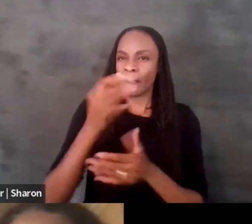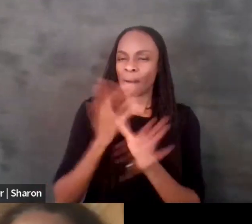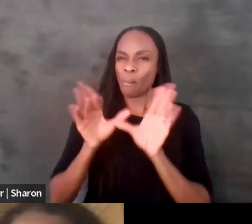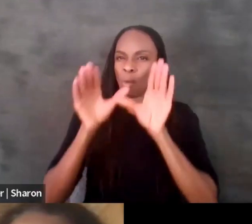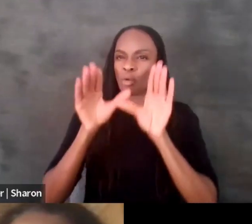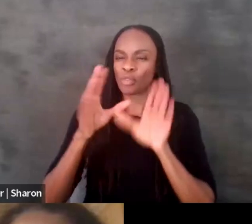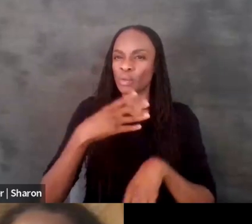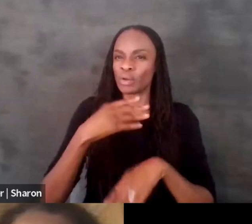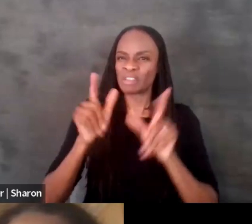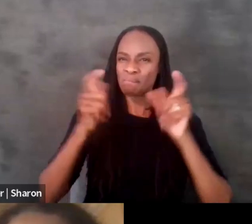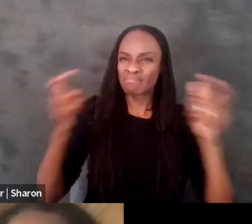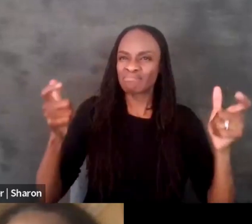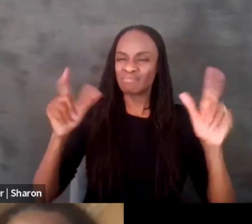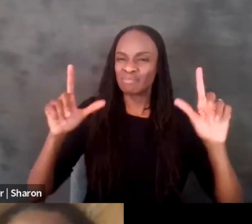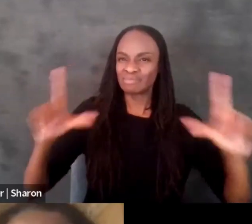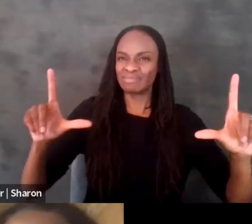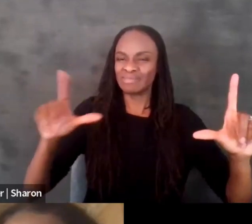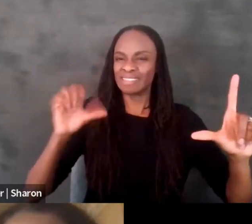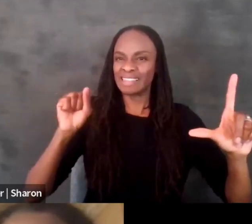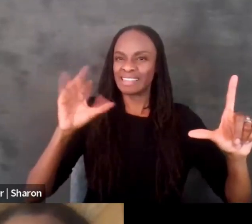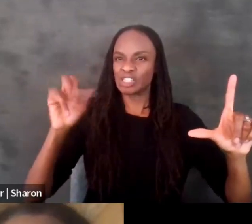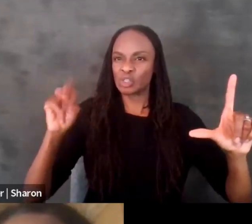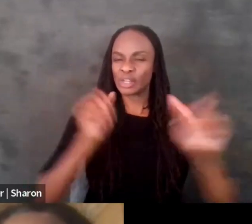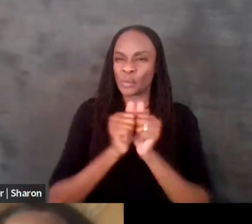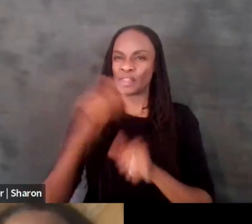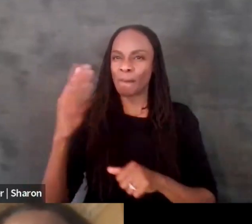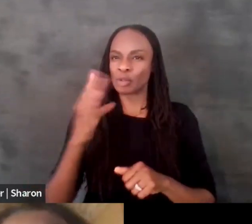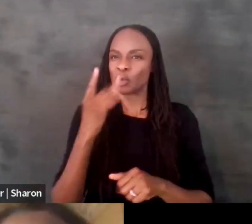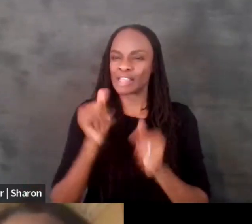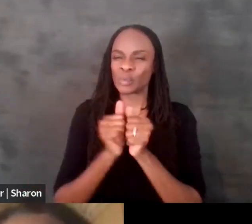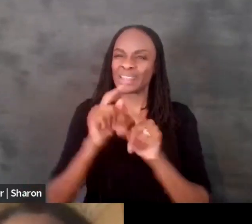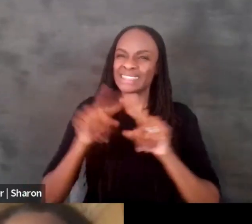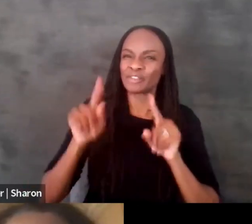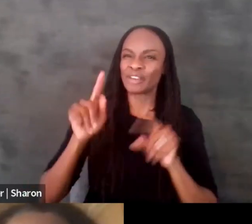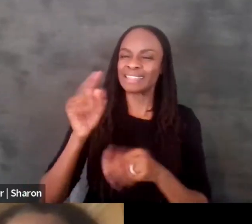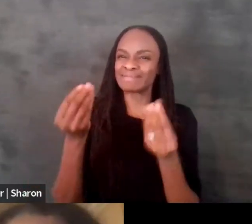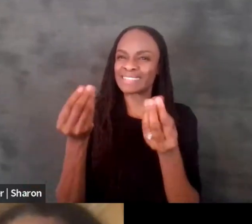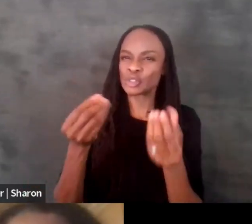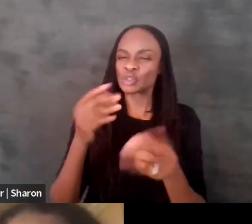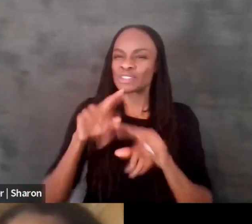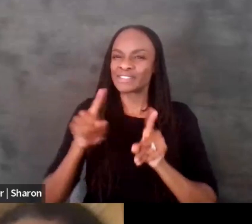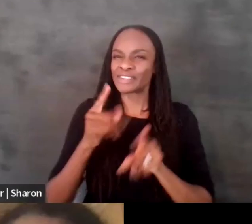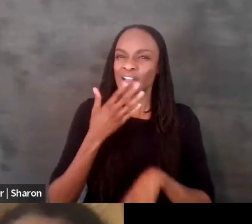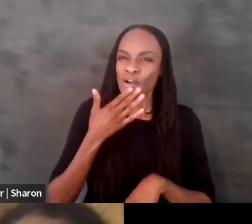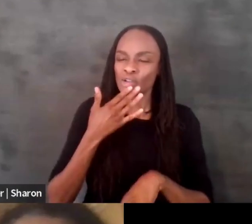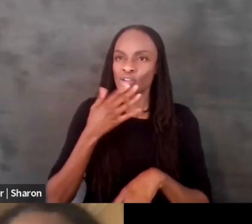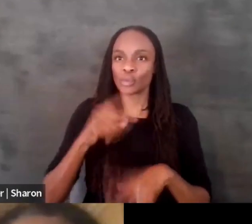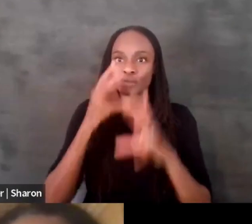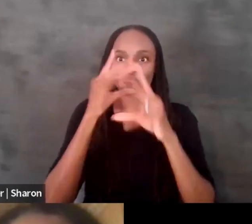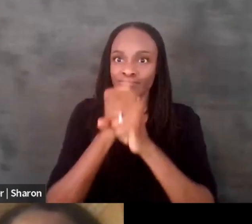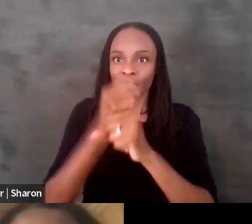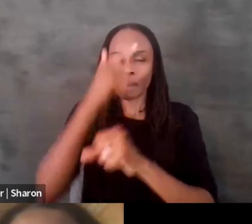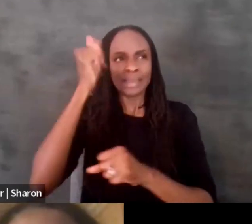white screen with blue lights filled with moths of different textures and colors that drew us to this. And we also, of course, because